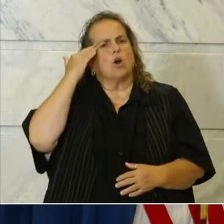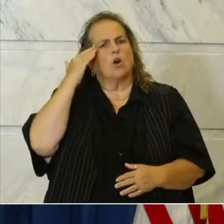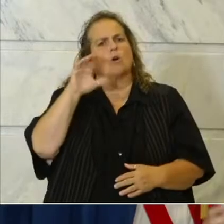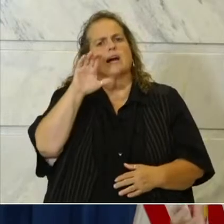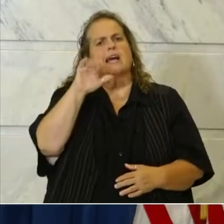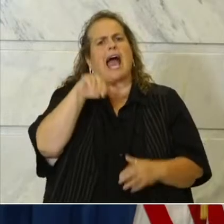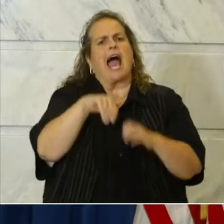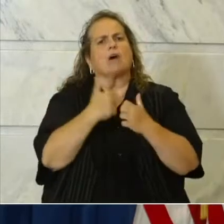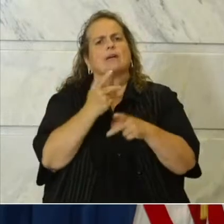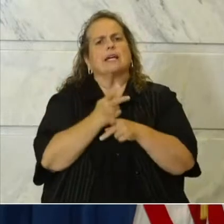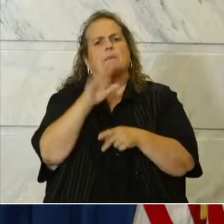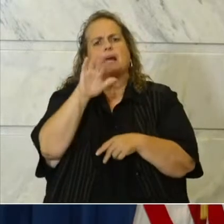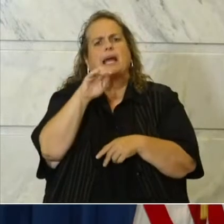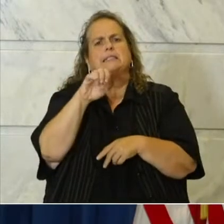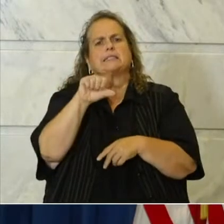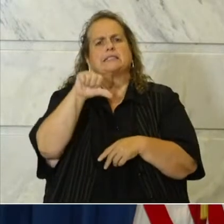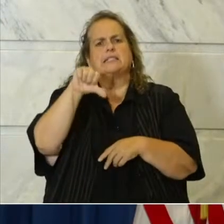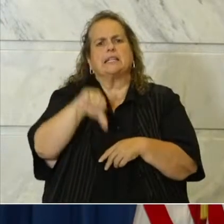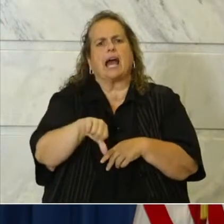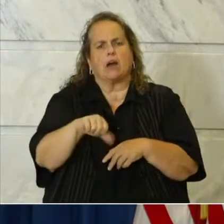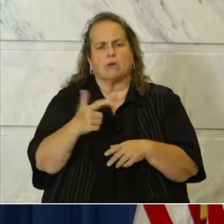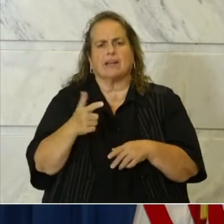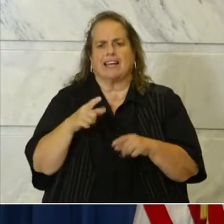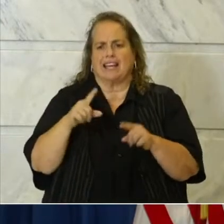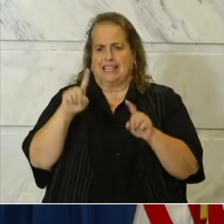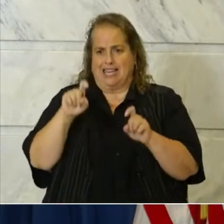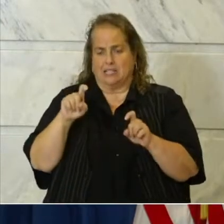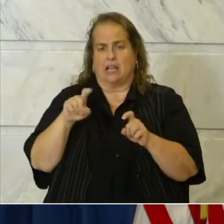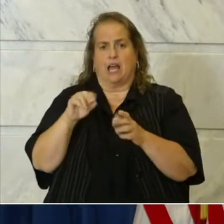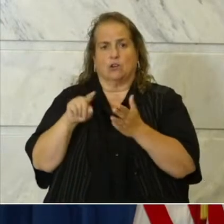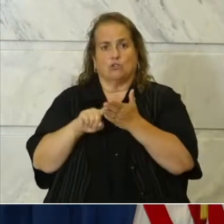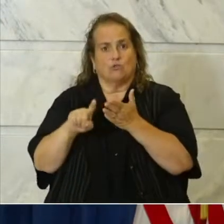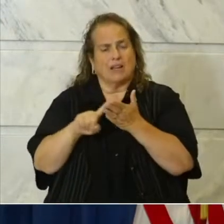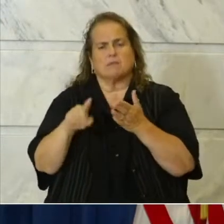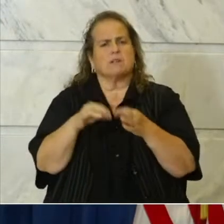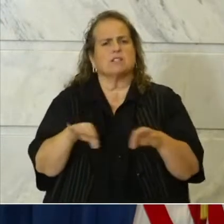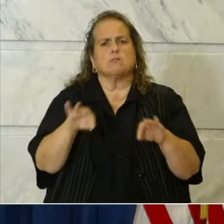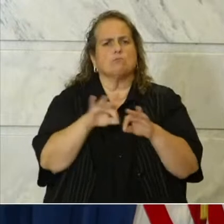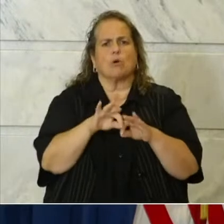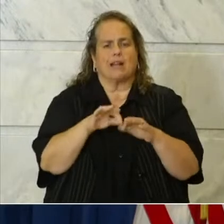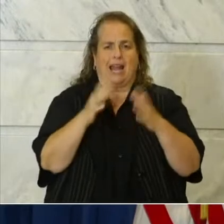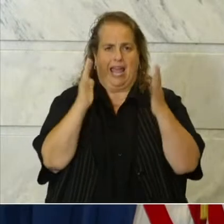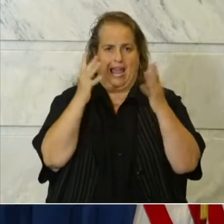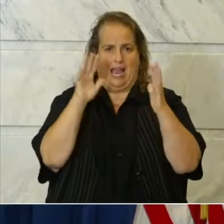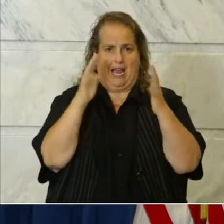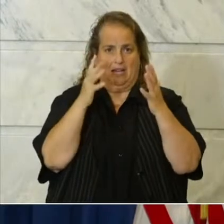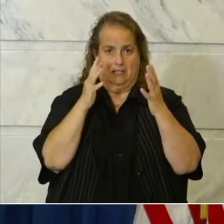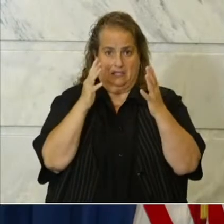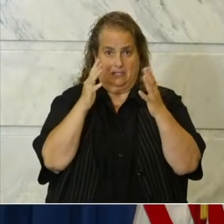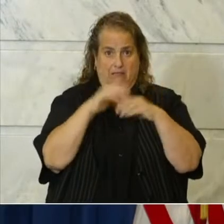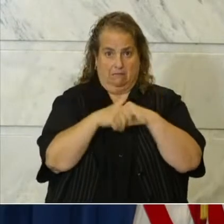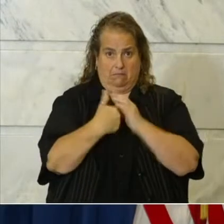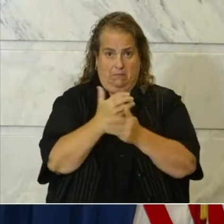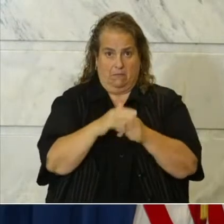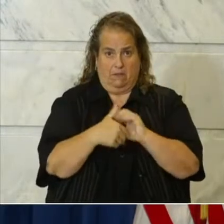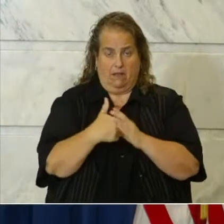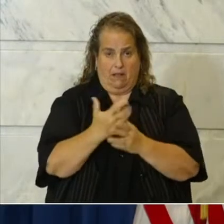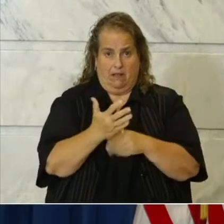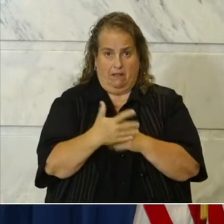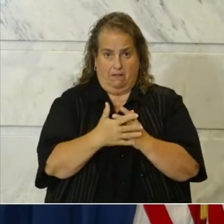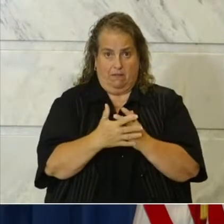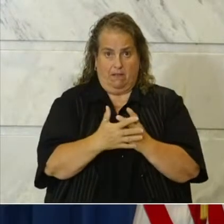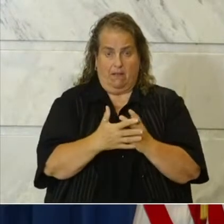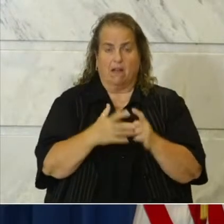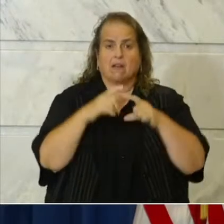just to test and trace, that's important, but it's hands, face, and space. Wash and sanitize your hands, do it